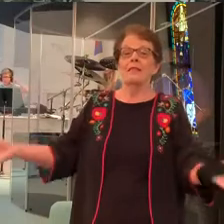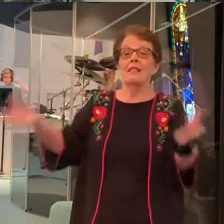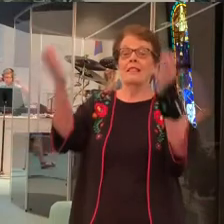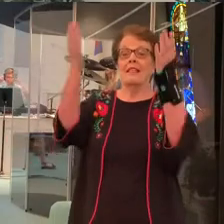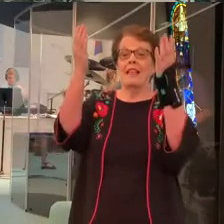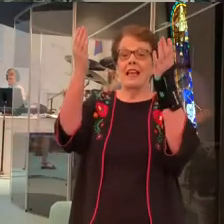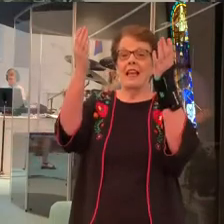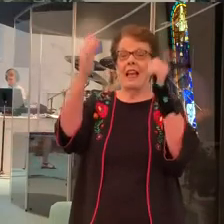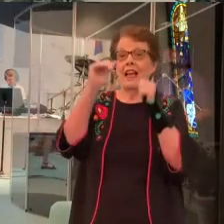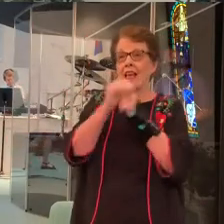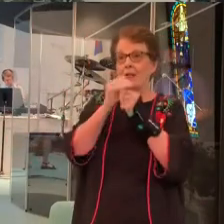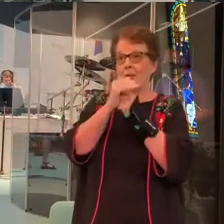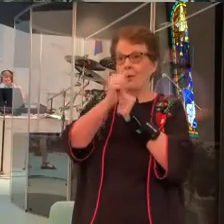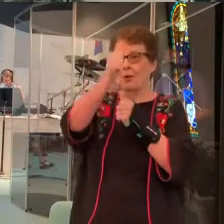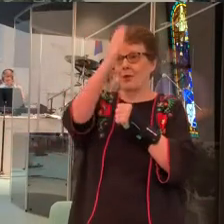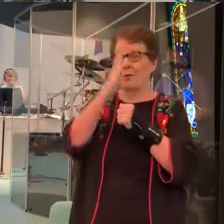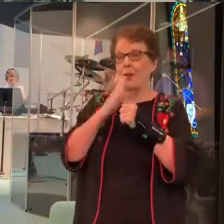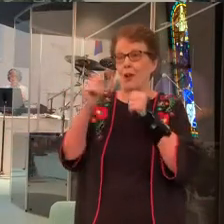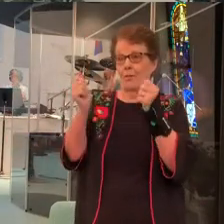God together with song.